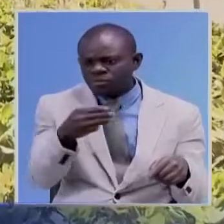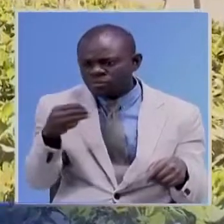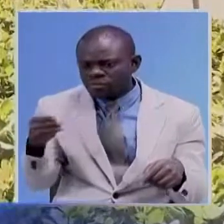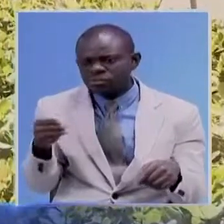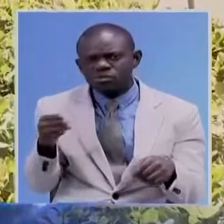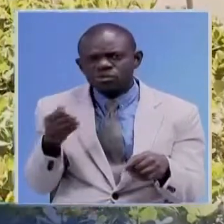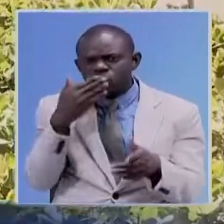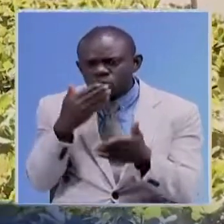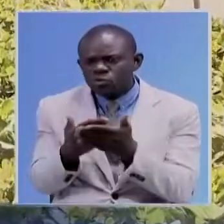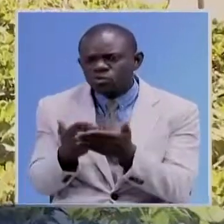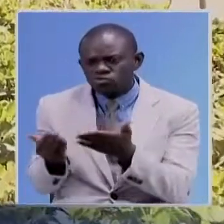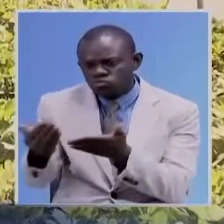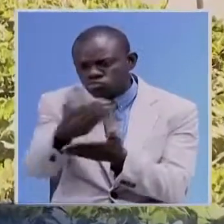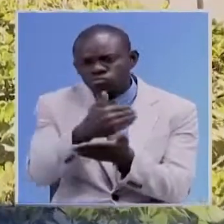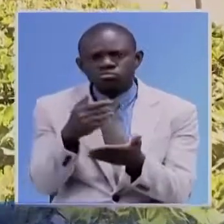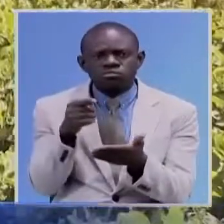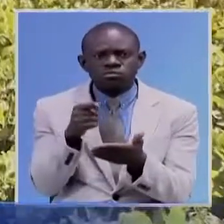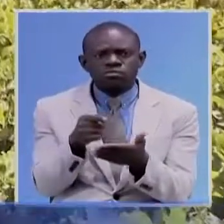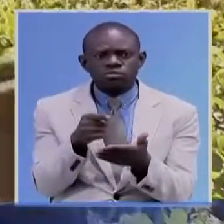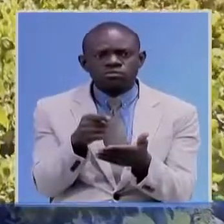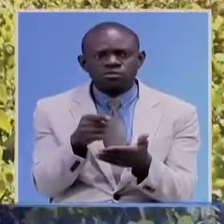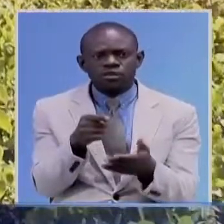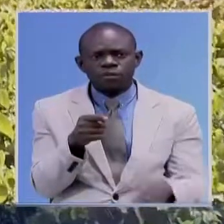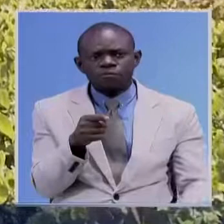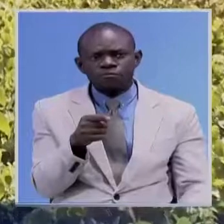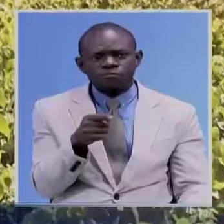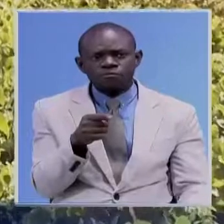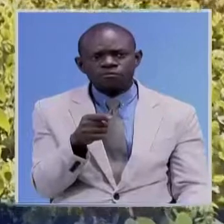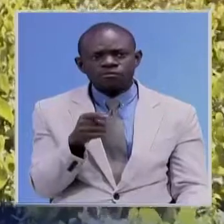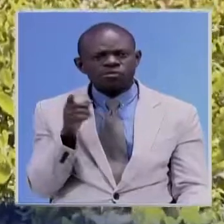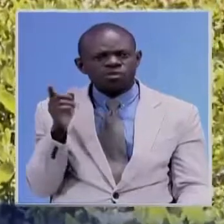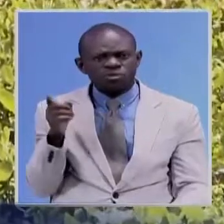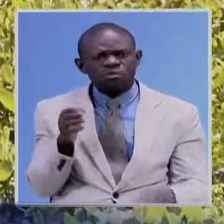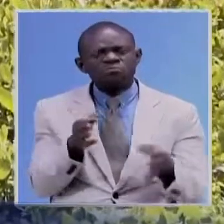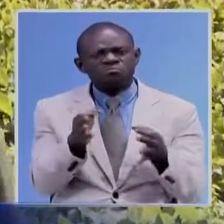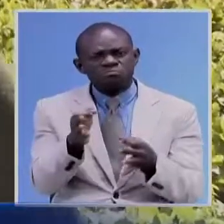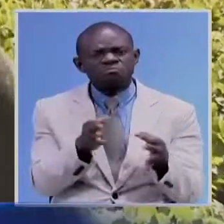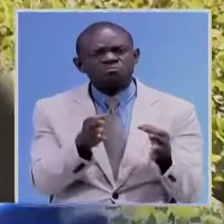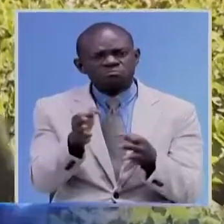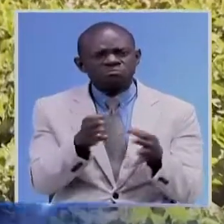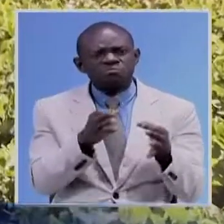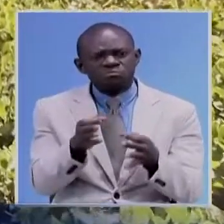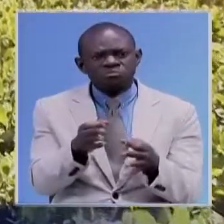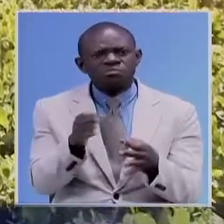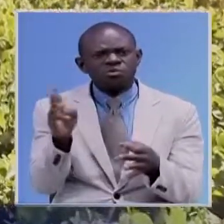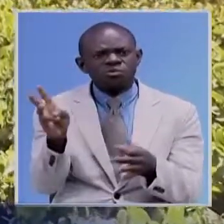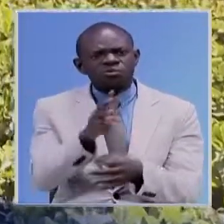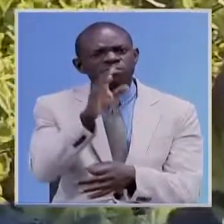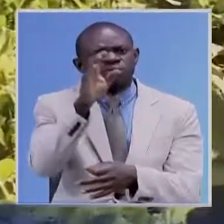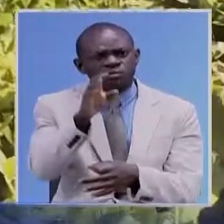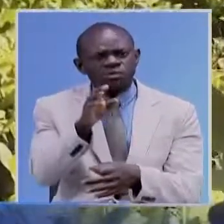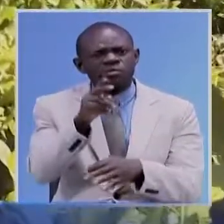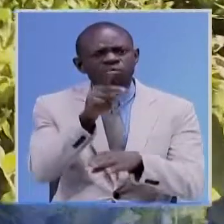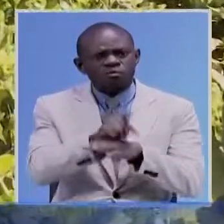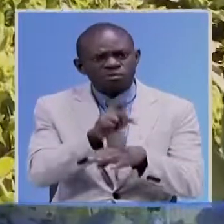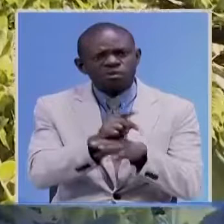the body nuts that we have. He gives an explanation of what is being done to improve the quality of cashew nuts in Western Province.